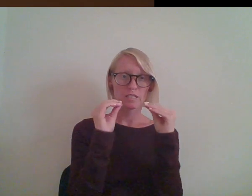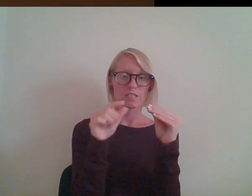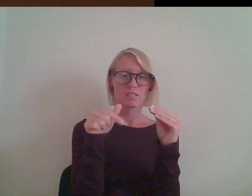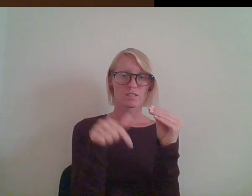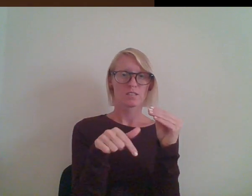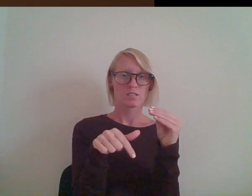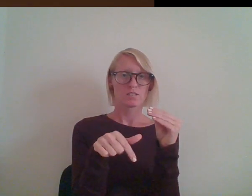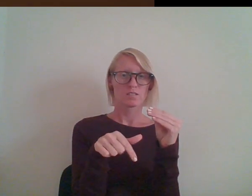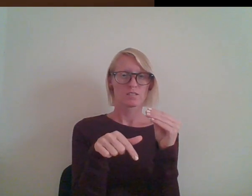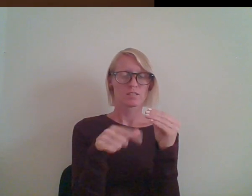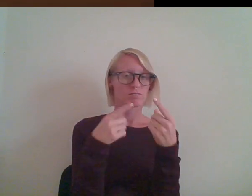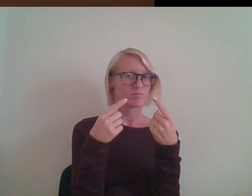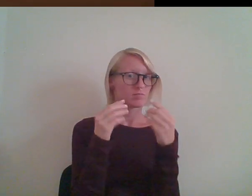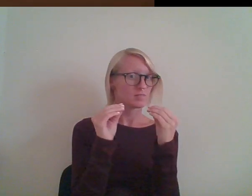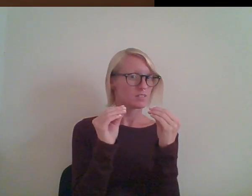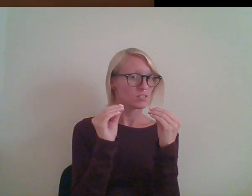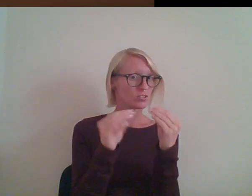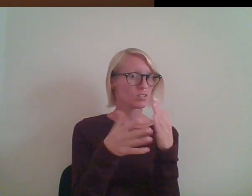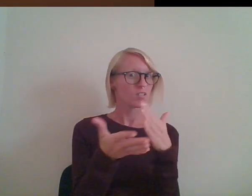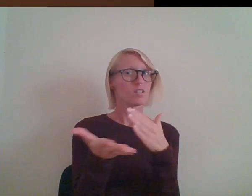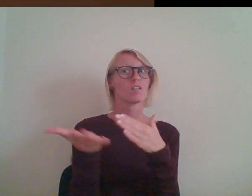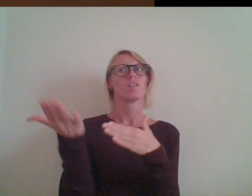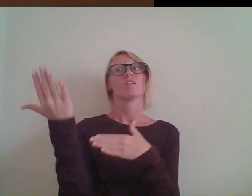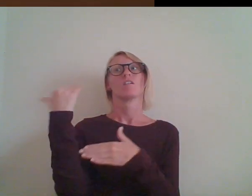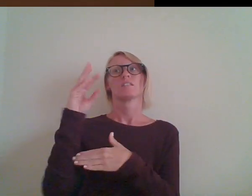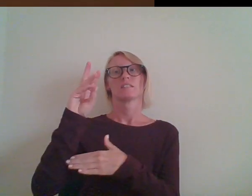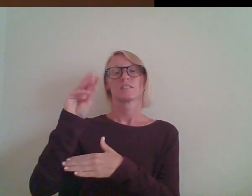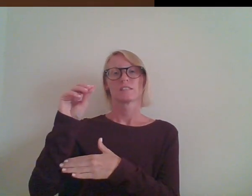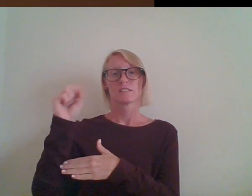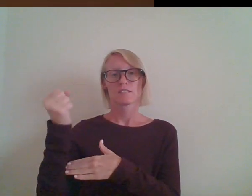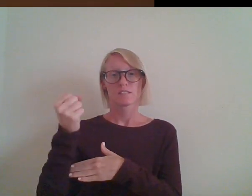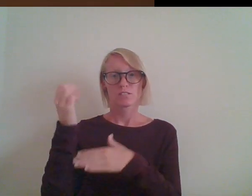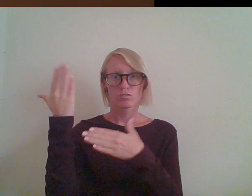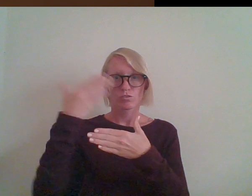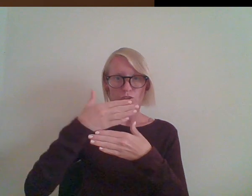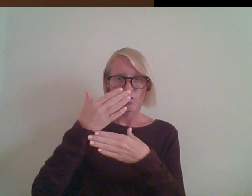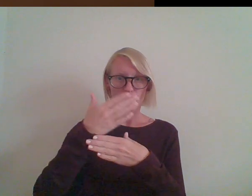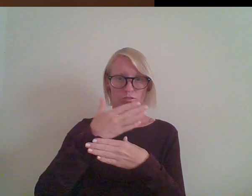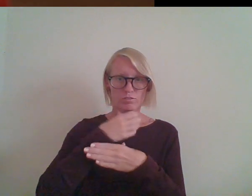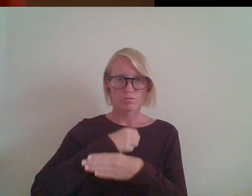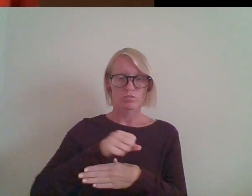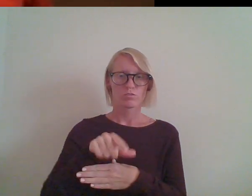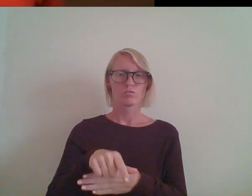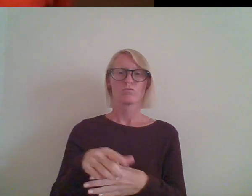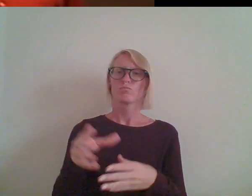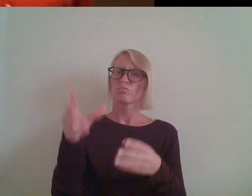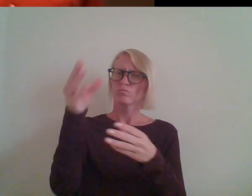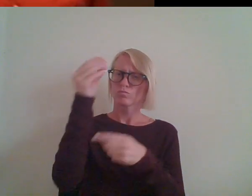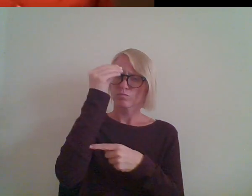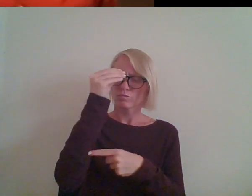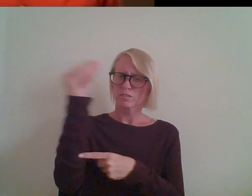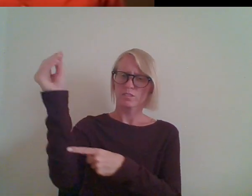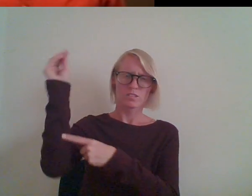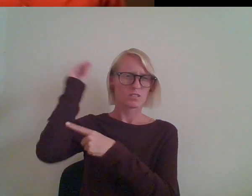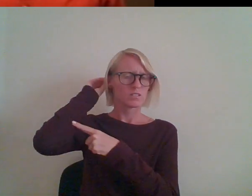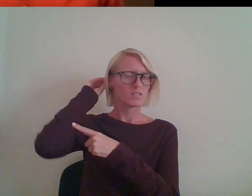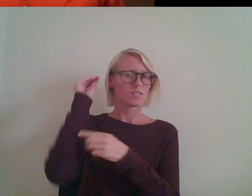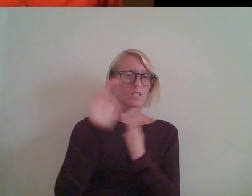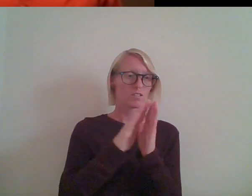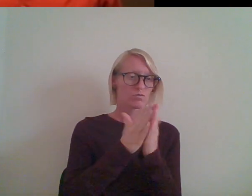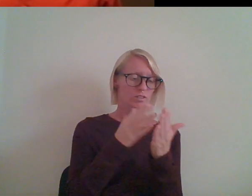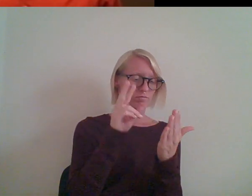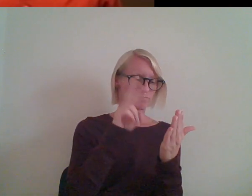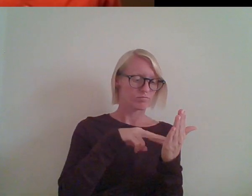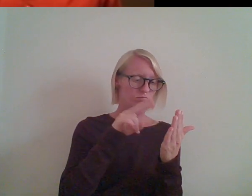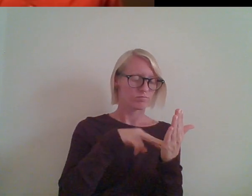pedagogically, way back in those dark ages of the 60s, that you retain much more from a text if you